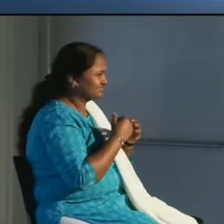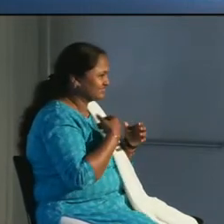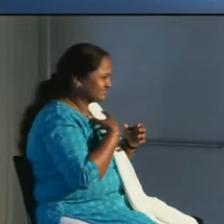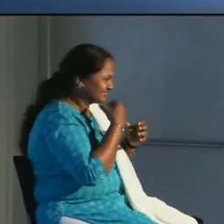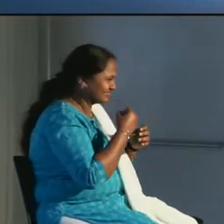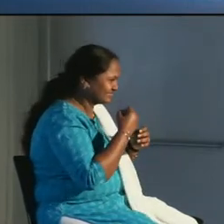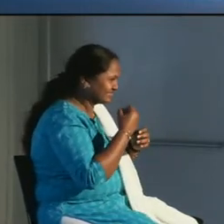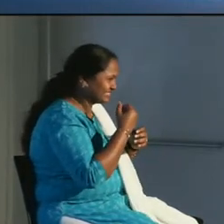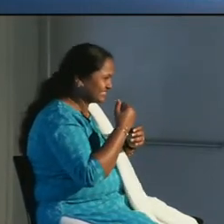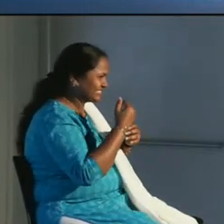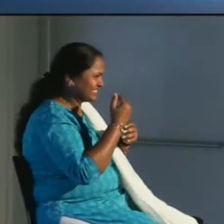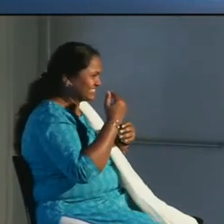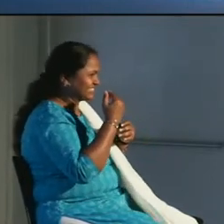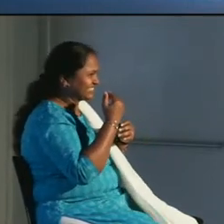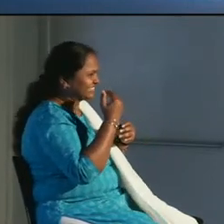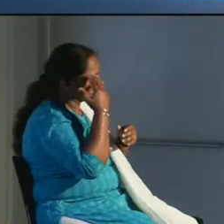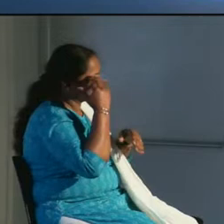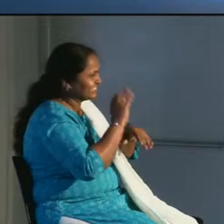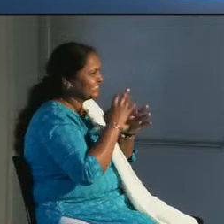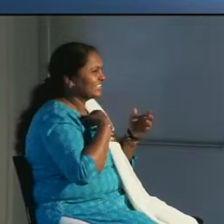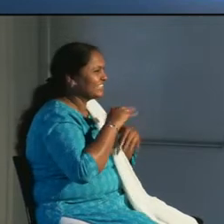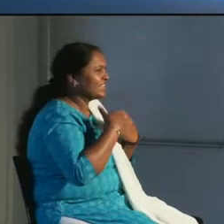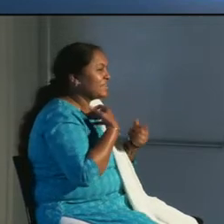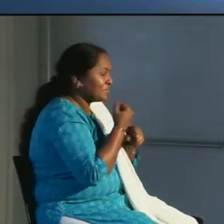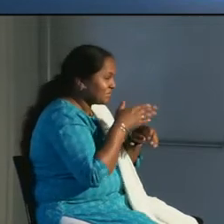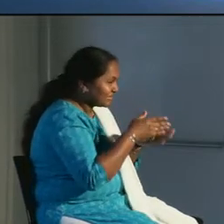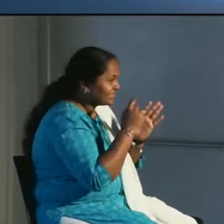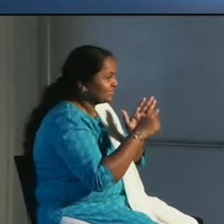church. But what can I make over here?